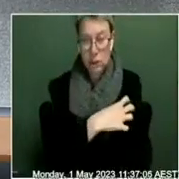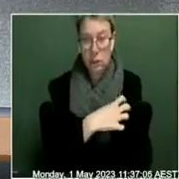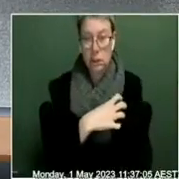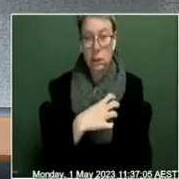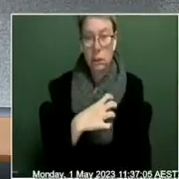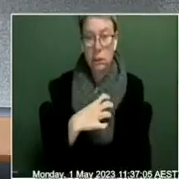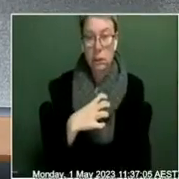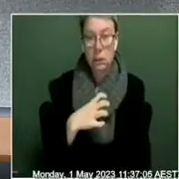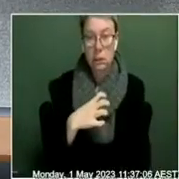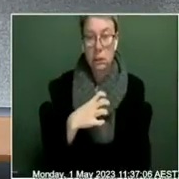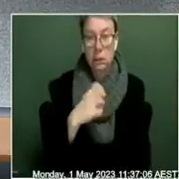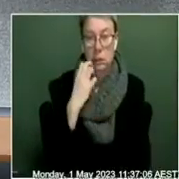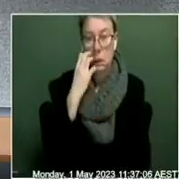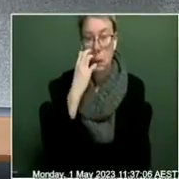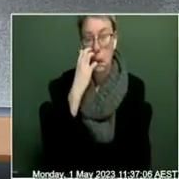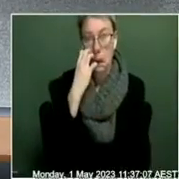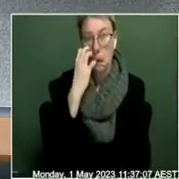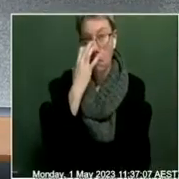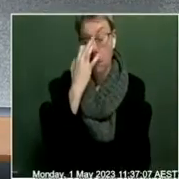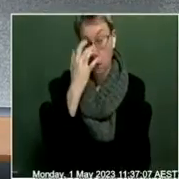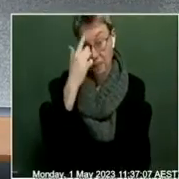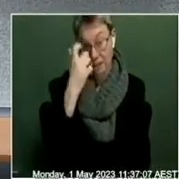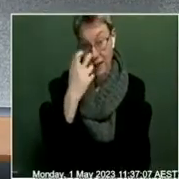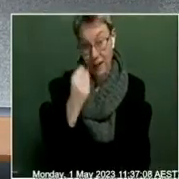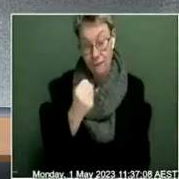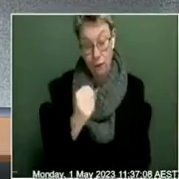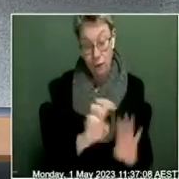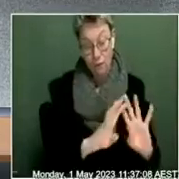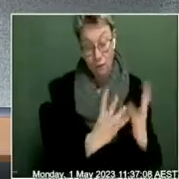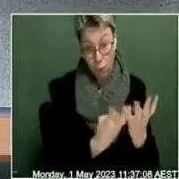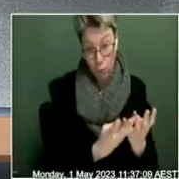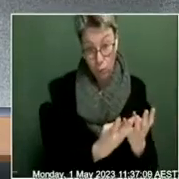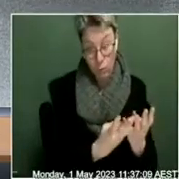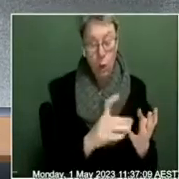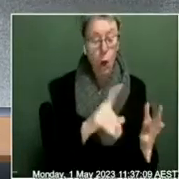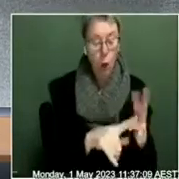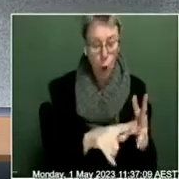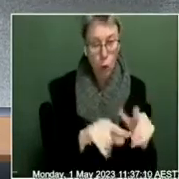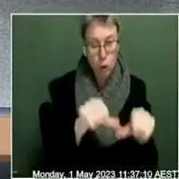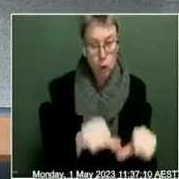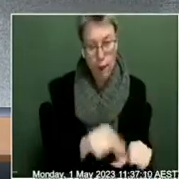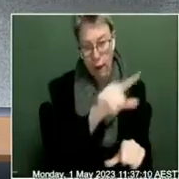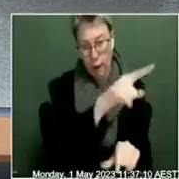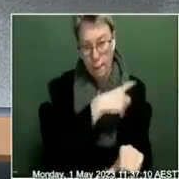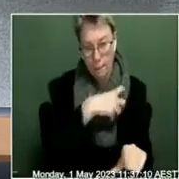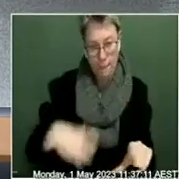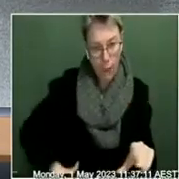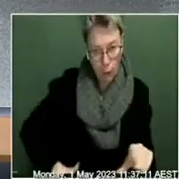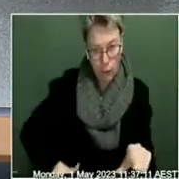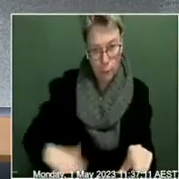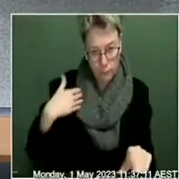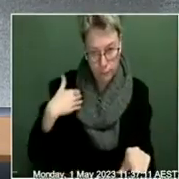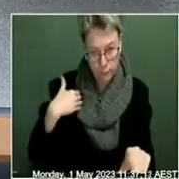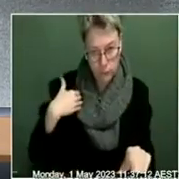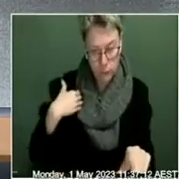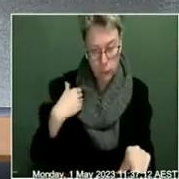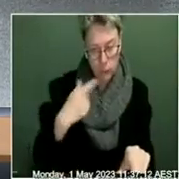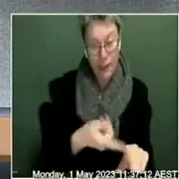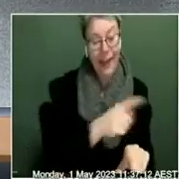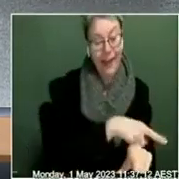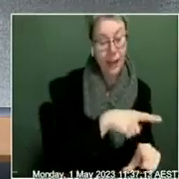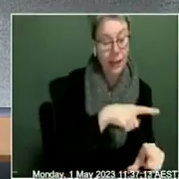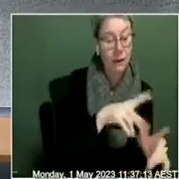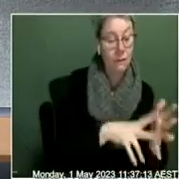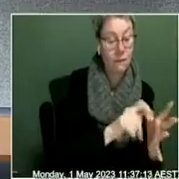alongside the chair of VACHO brings with it that accountability. Is it VATRA or the Victorian Aboriginal